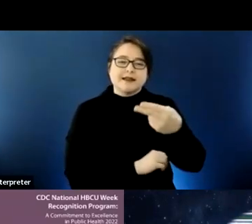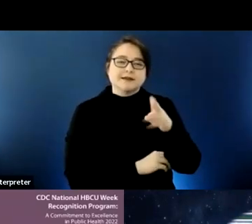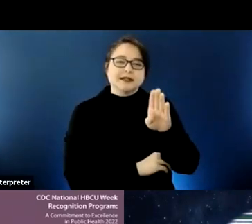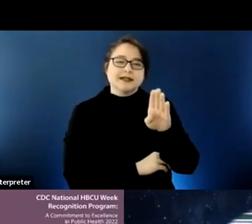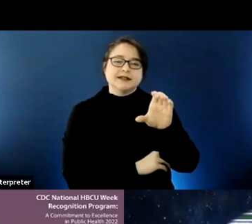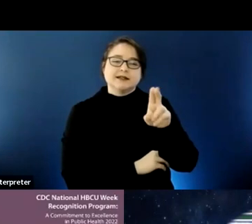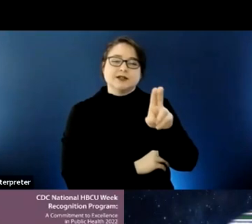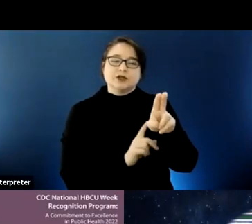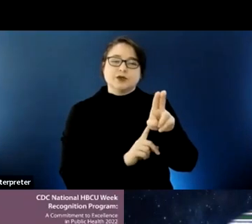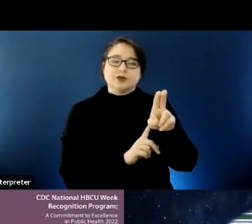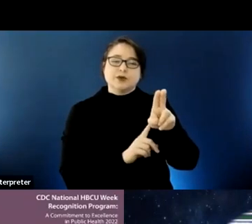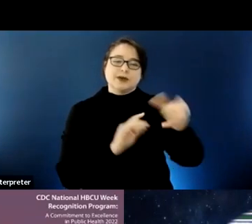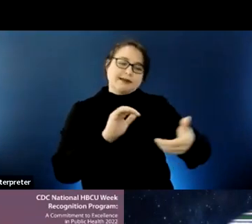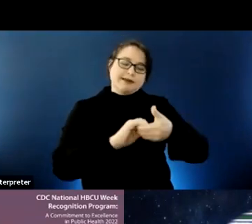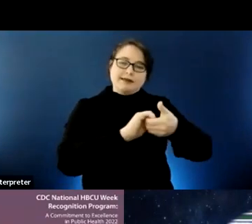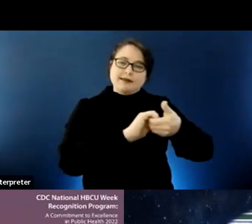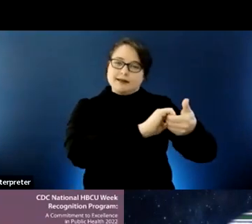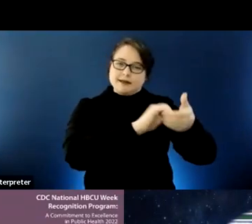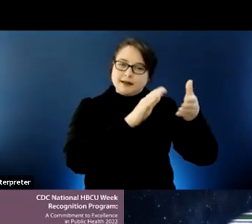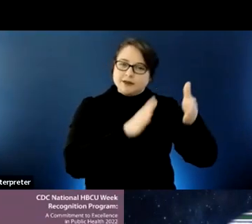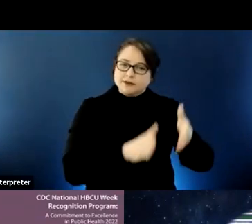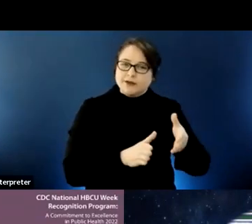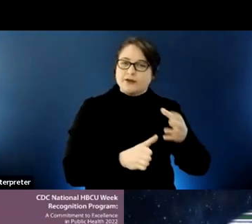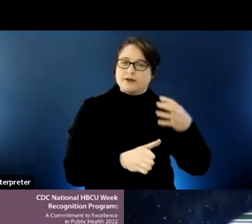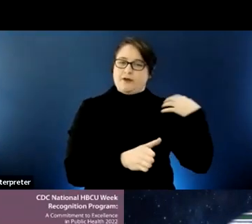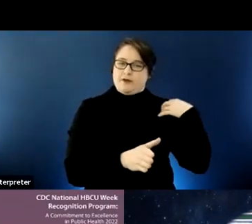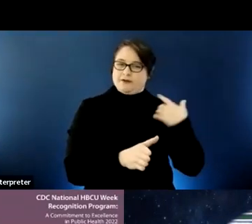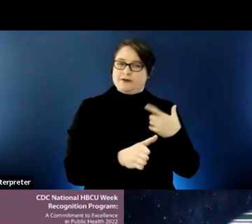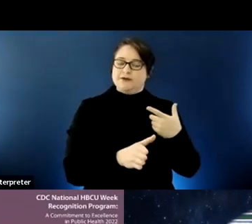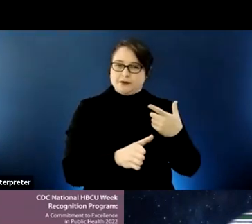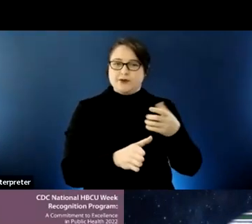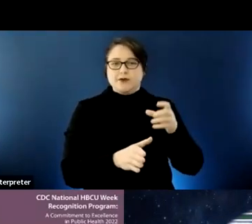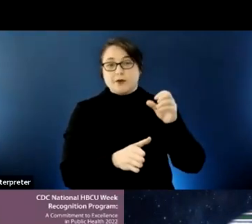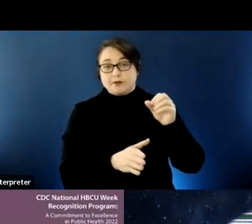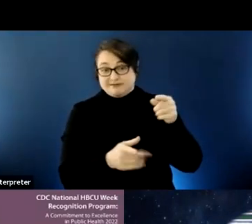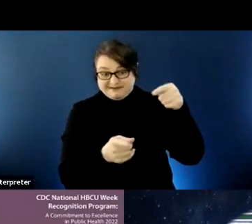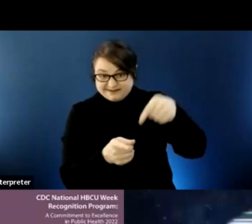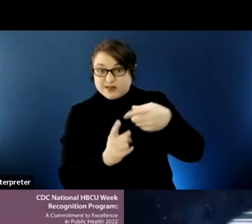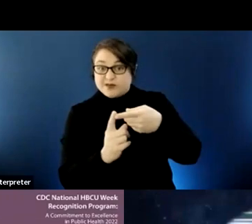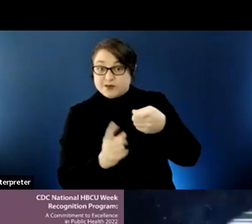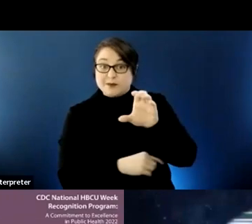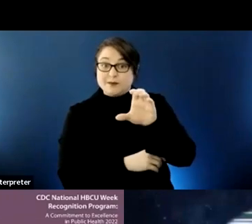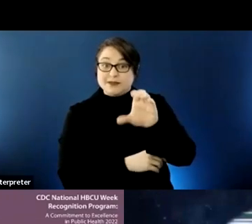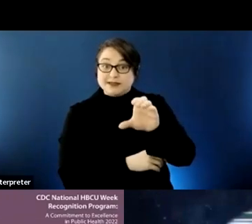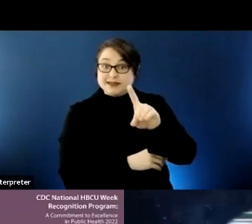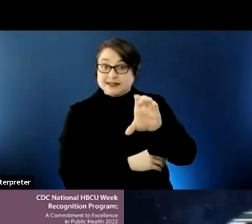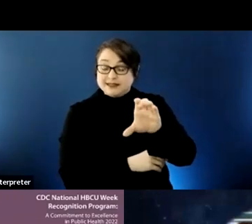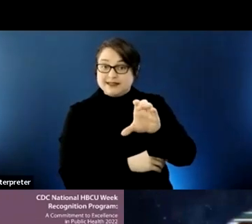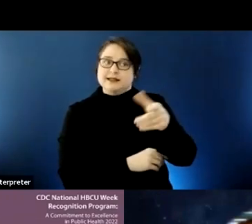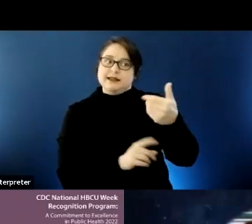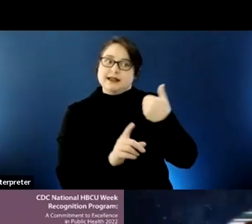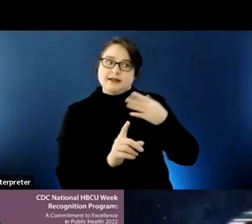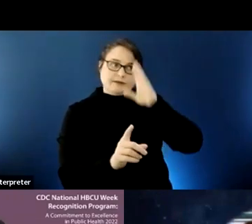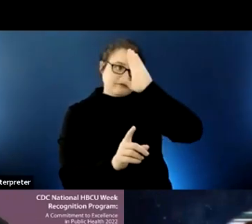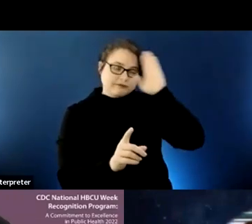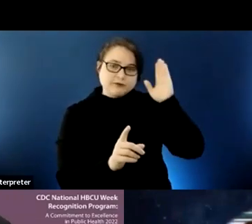liaison officer for the CDC at every HBCU, and have the CDC directly communicate with that